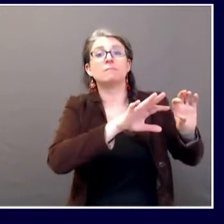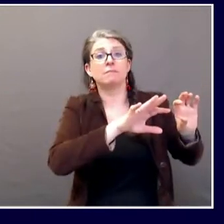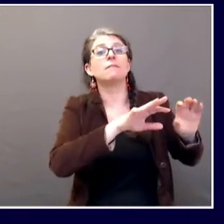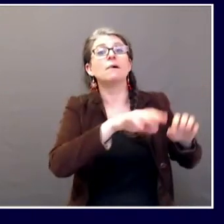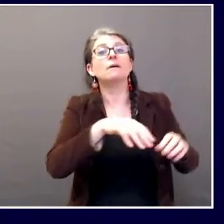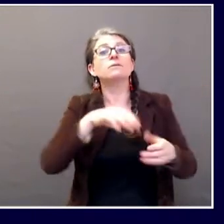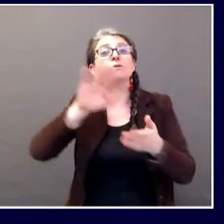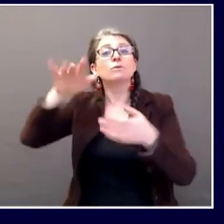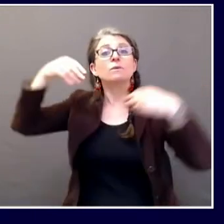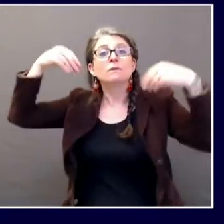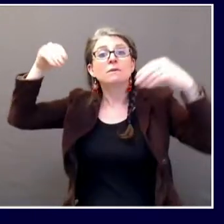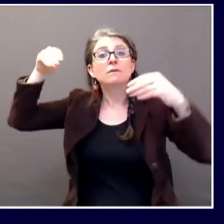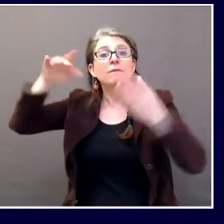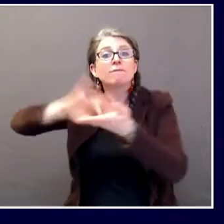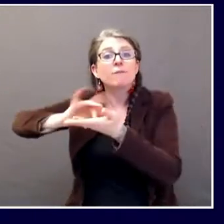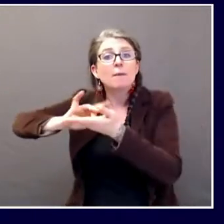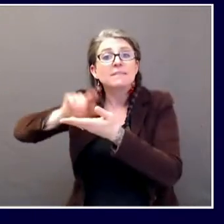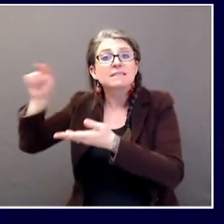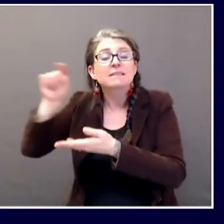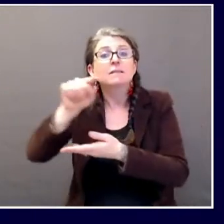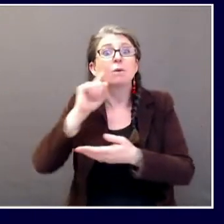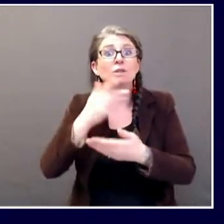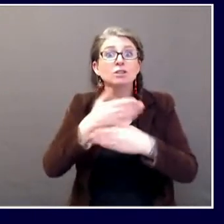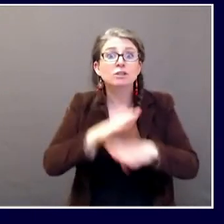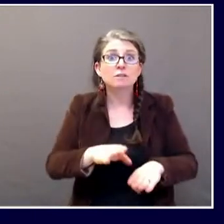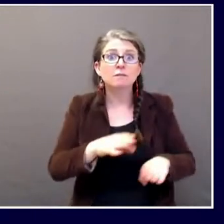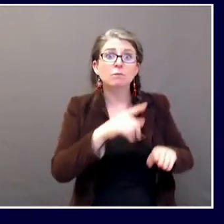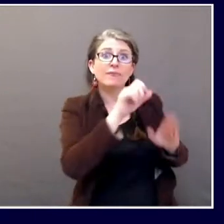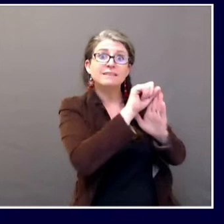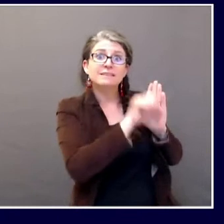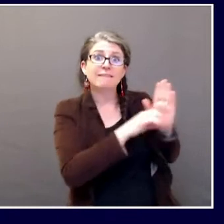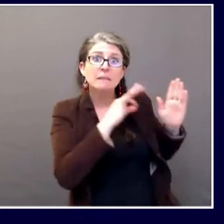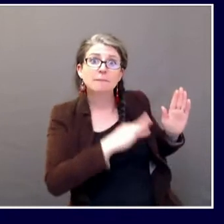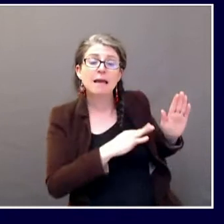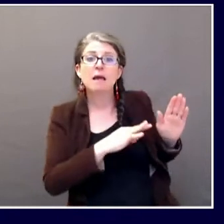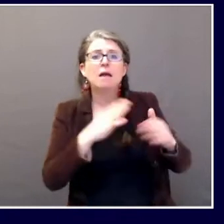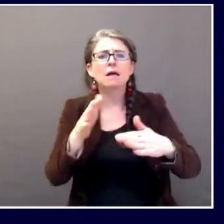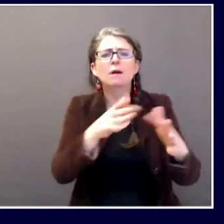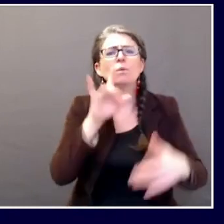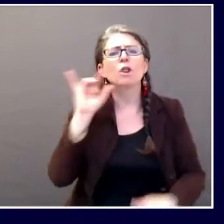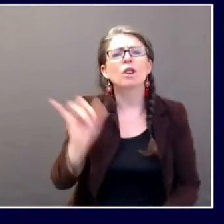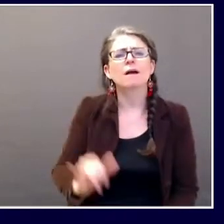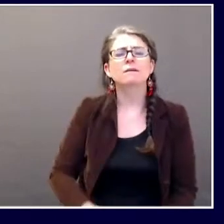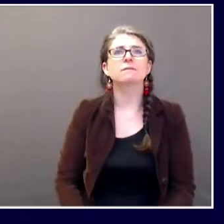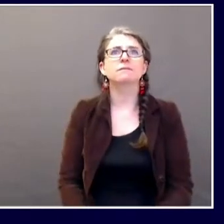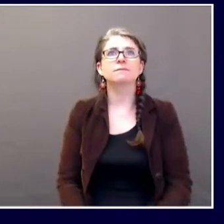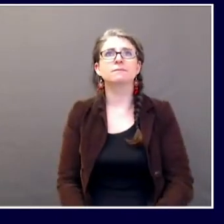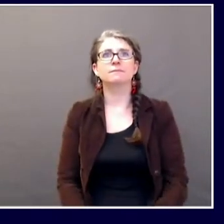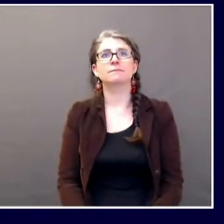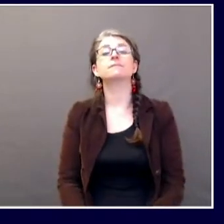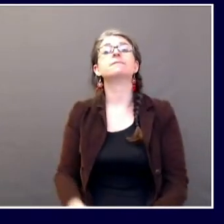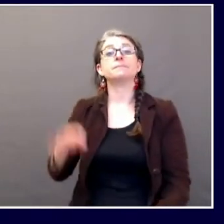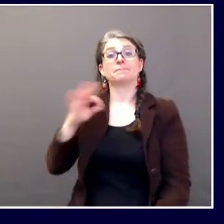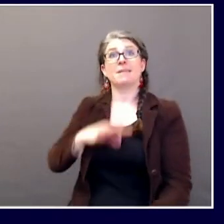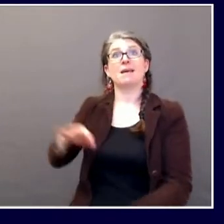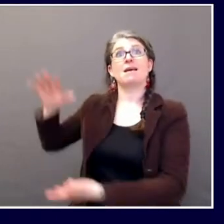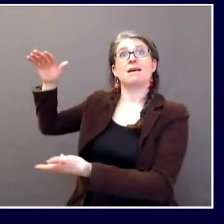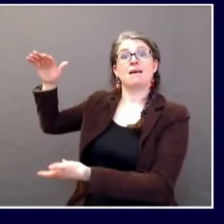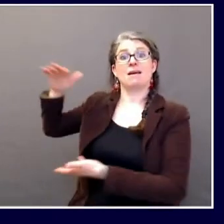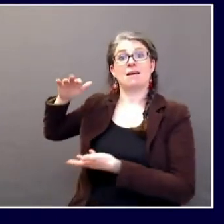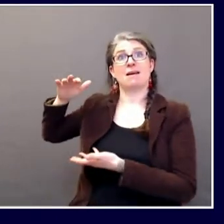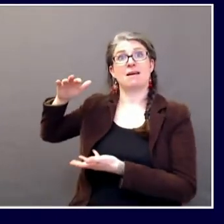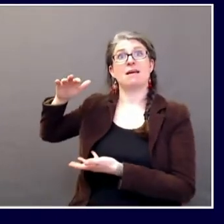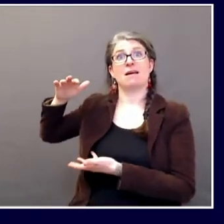get? The latter. Based on what I've been briefed, this will be a separate and distinct allotment that will go directly